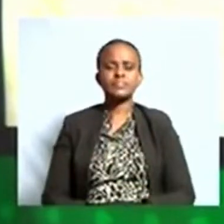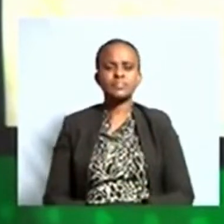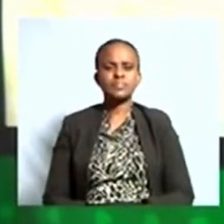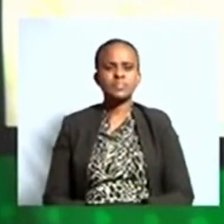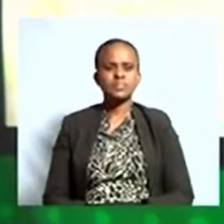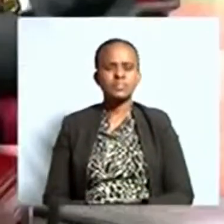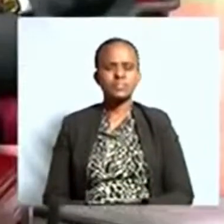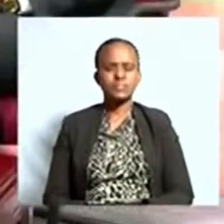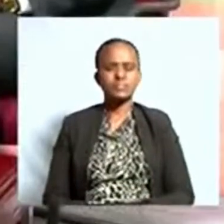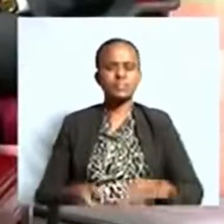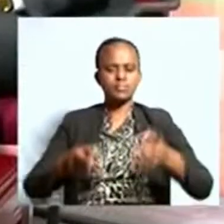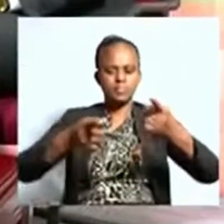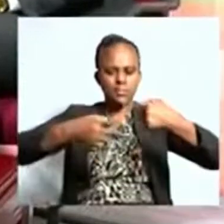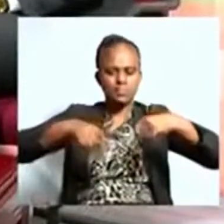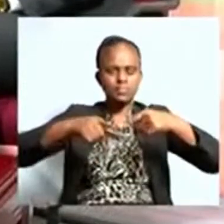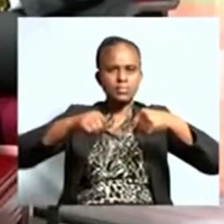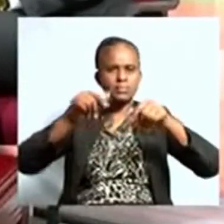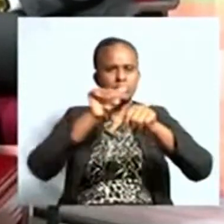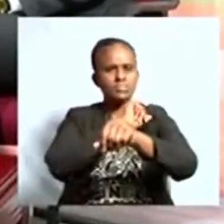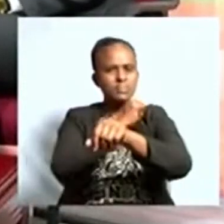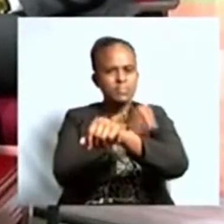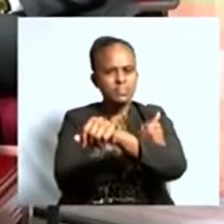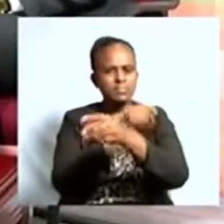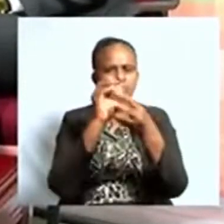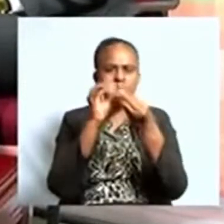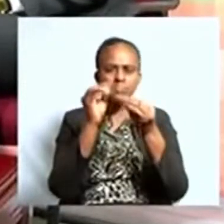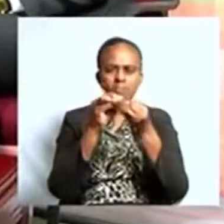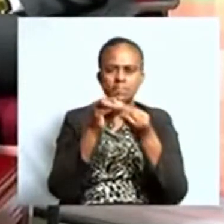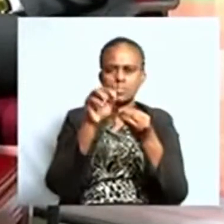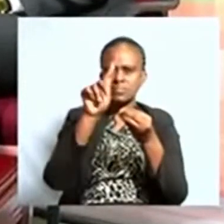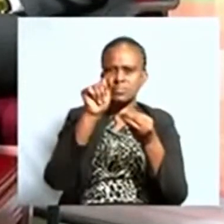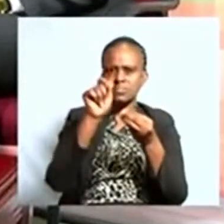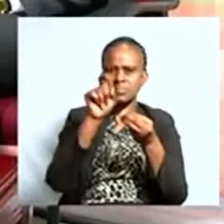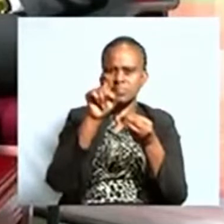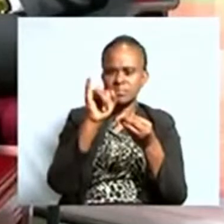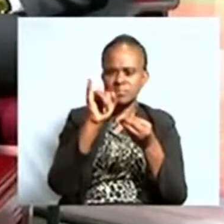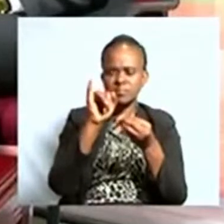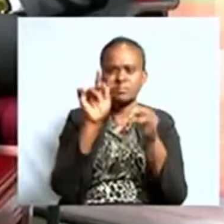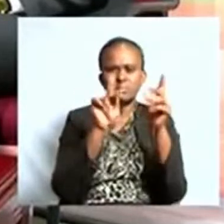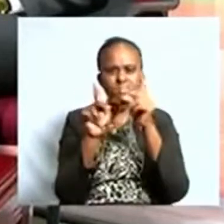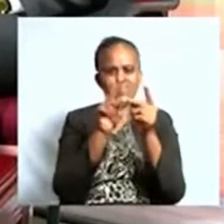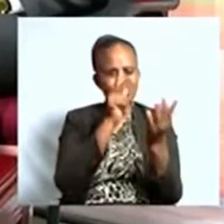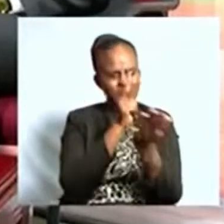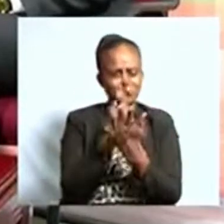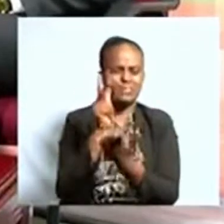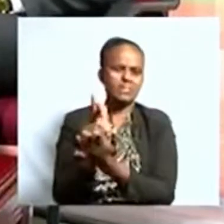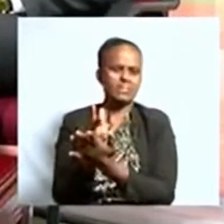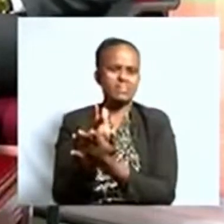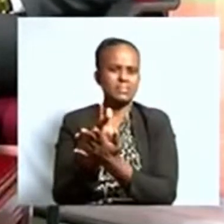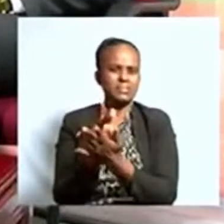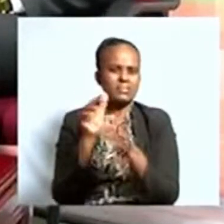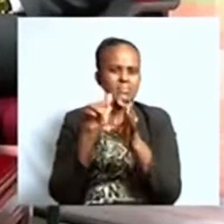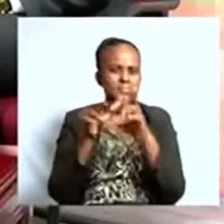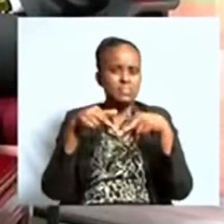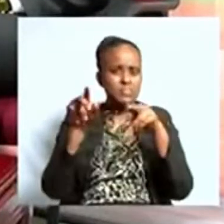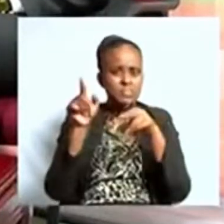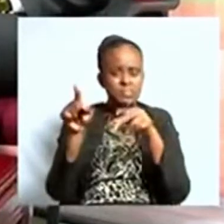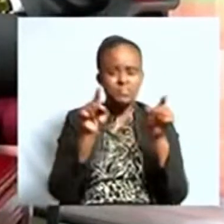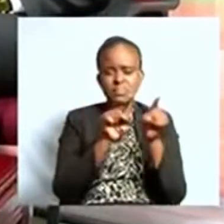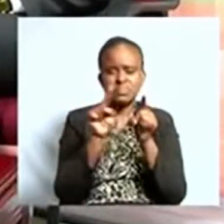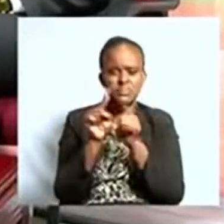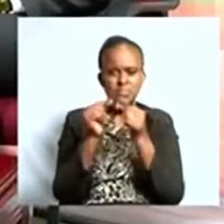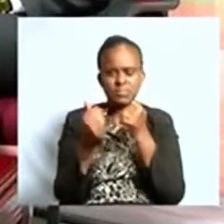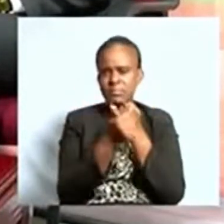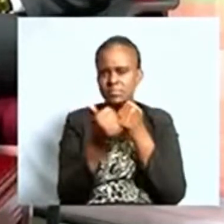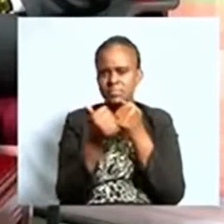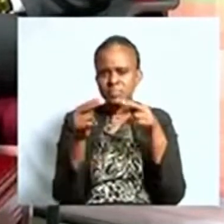authority? I'm sure there's confusion, more especially to taxi drivers and people the way they park vehicles in that stretch. Also, the other